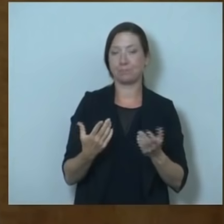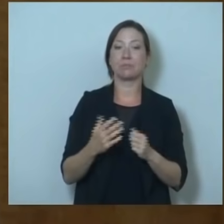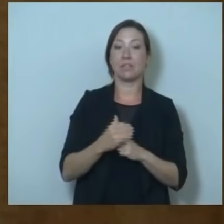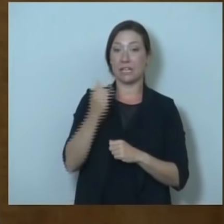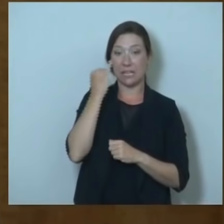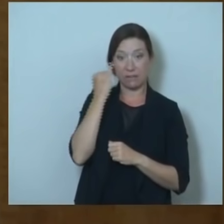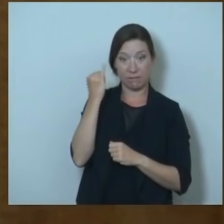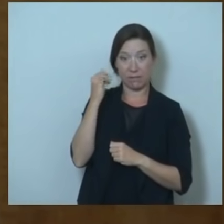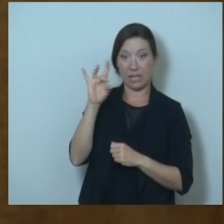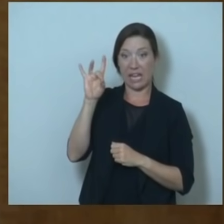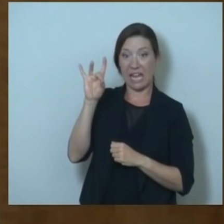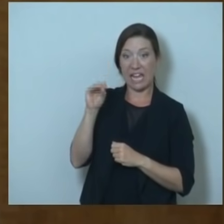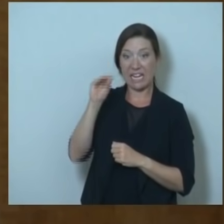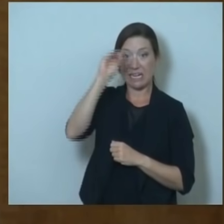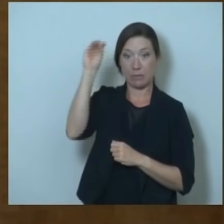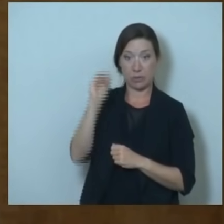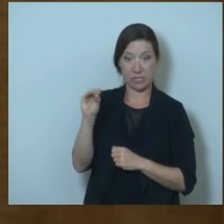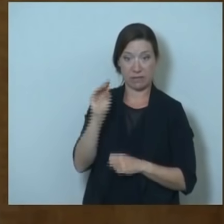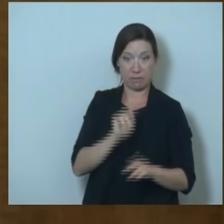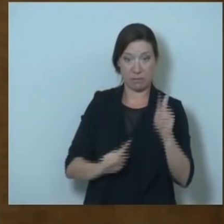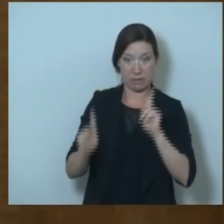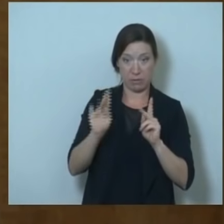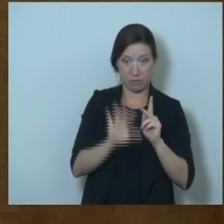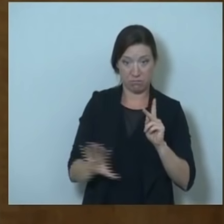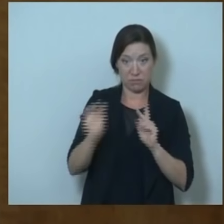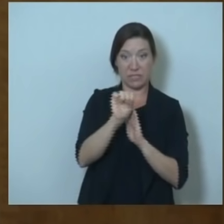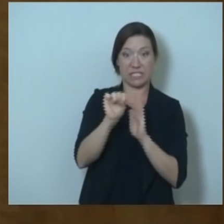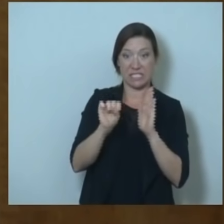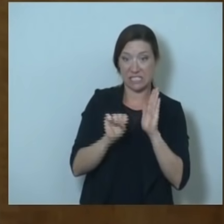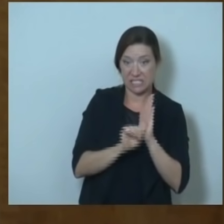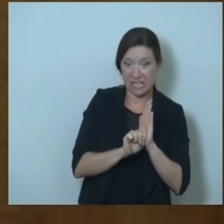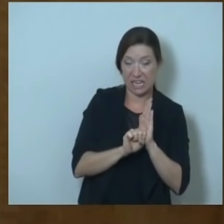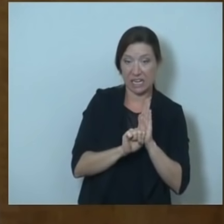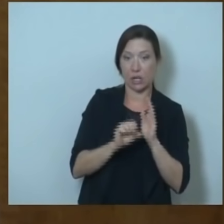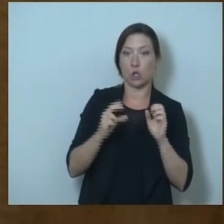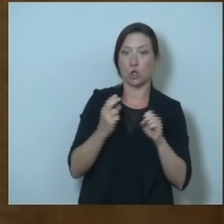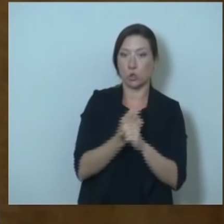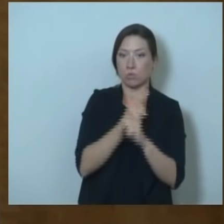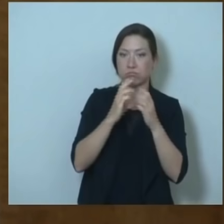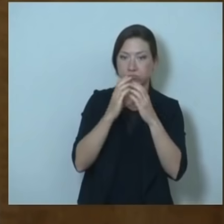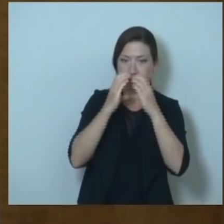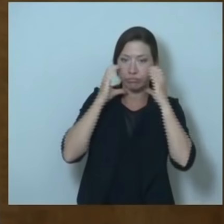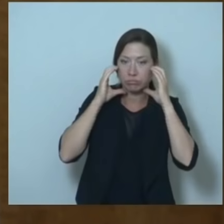was only 50% effective, we would save